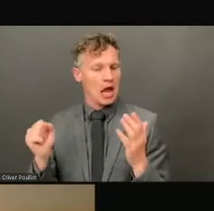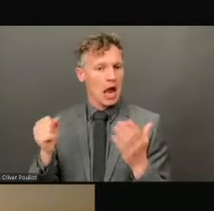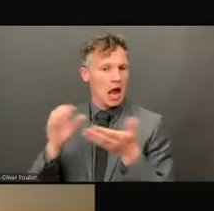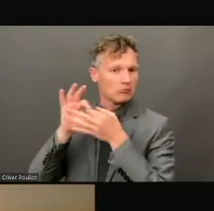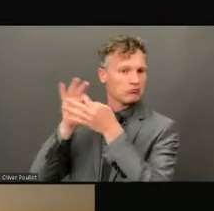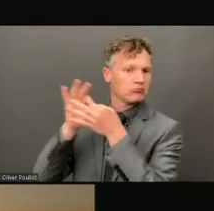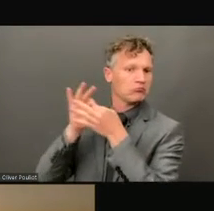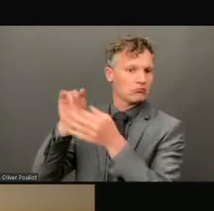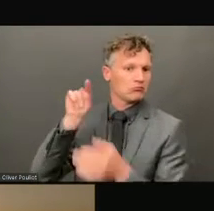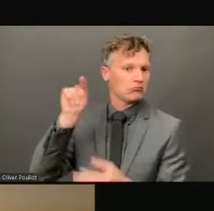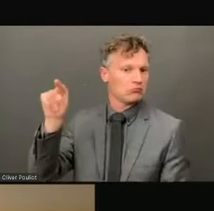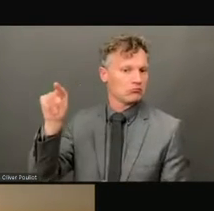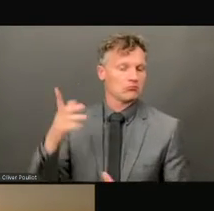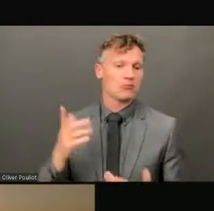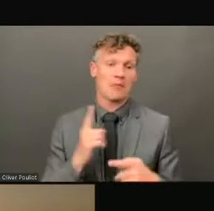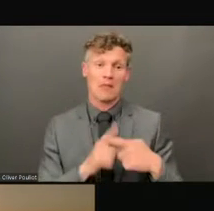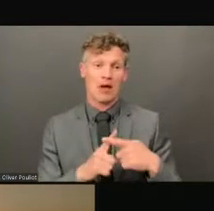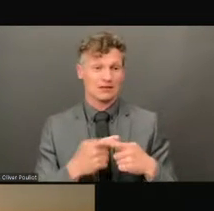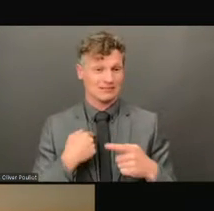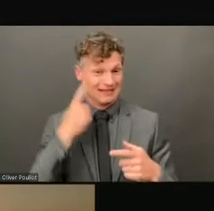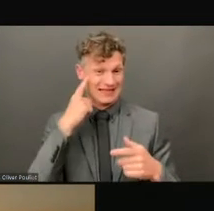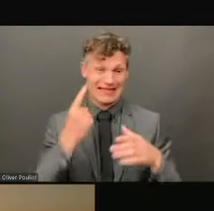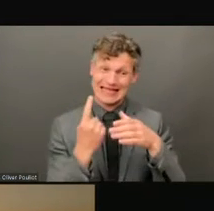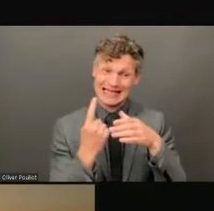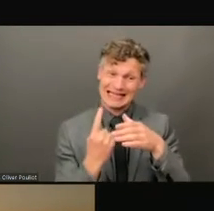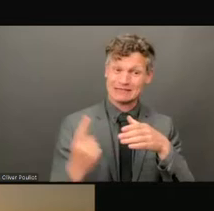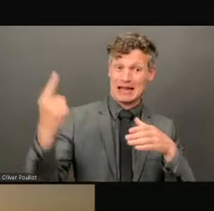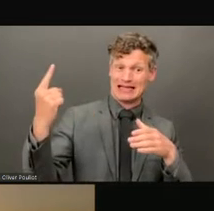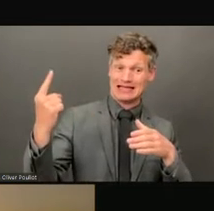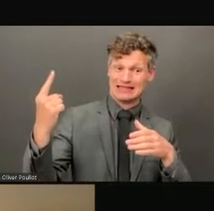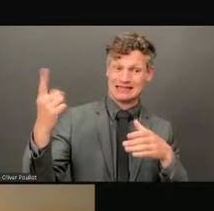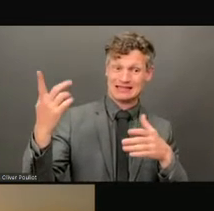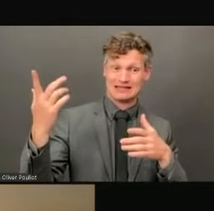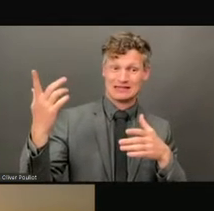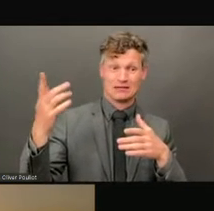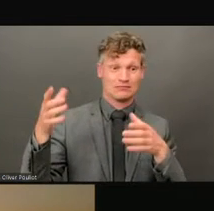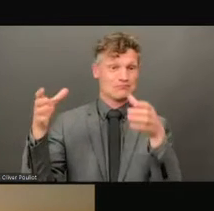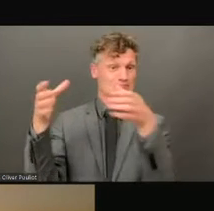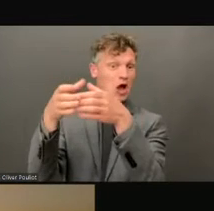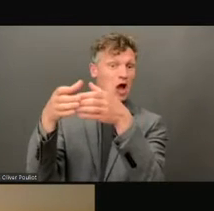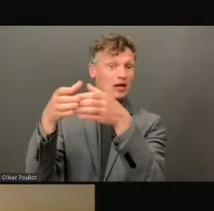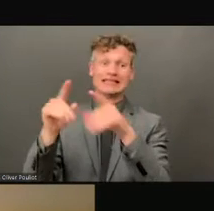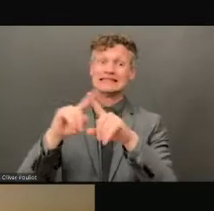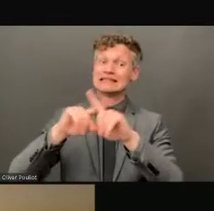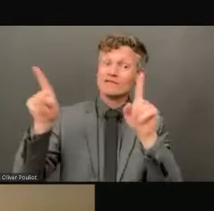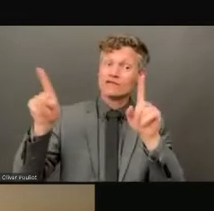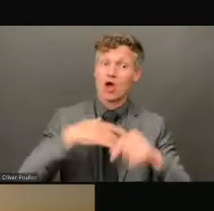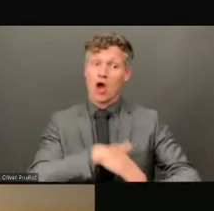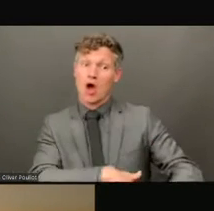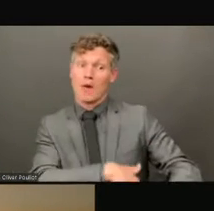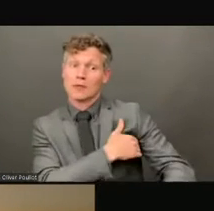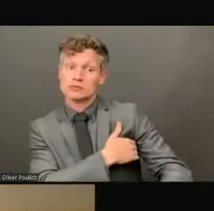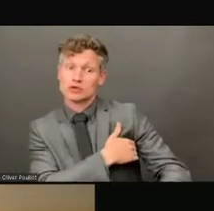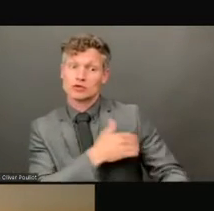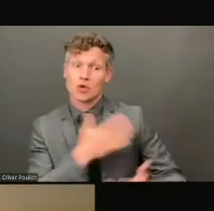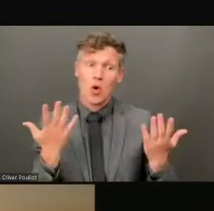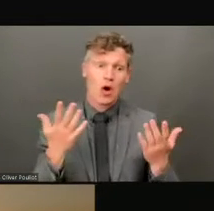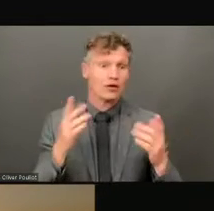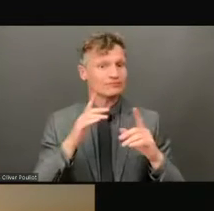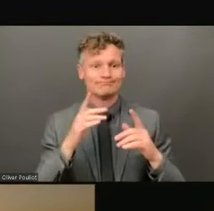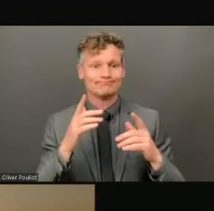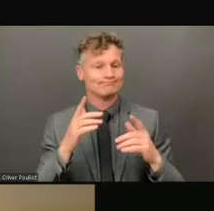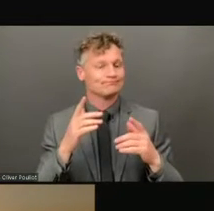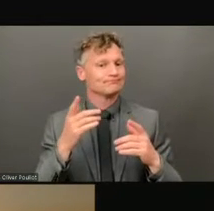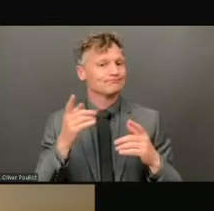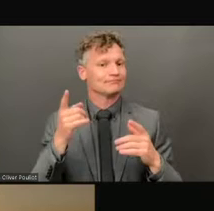of an independent body, such as an ombudsperson or an optional protocol to the Convention Against Torture or other cruel,